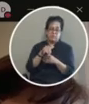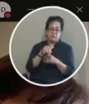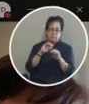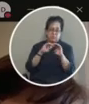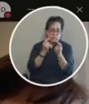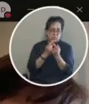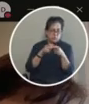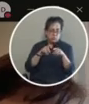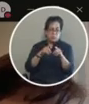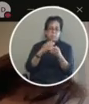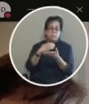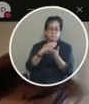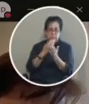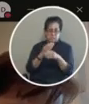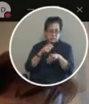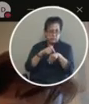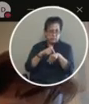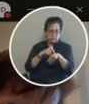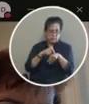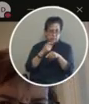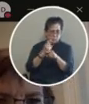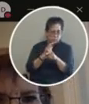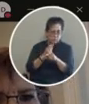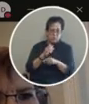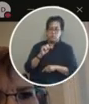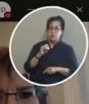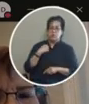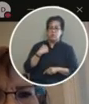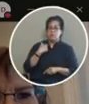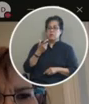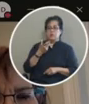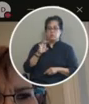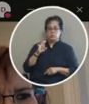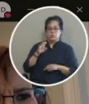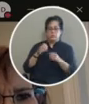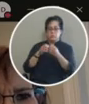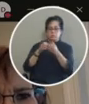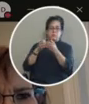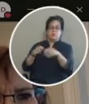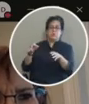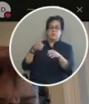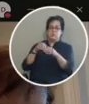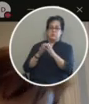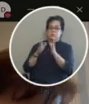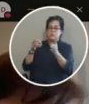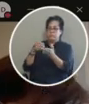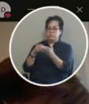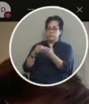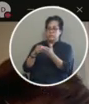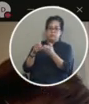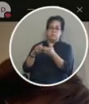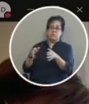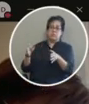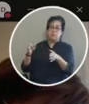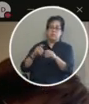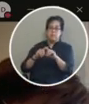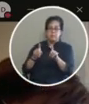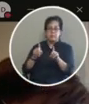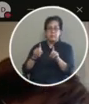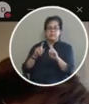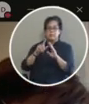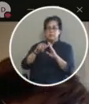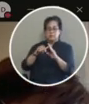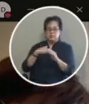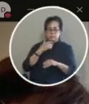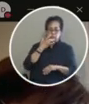during the budget season. So I don't want it just to get lost in the general fund, obviously be reported at a later date. I would